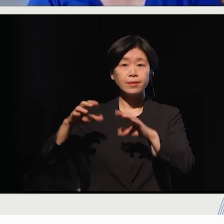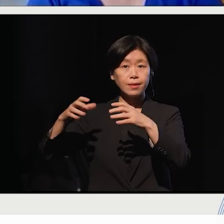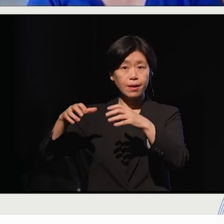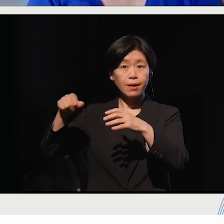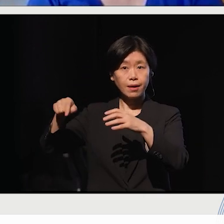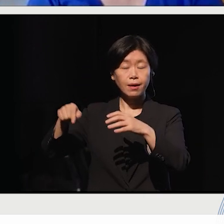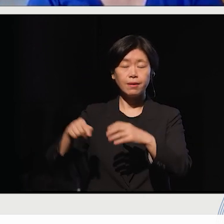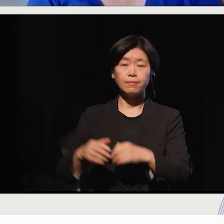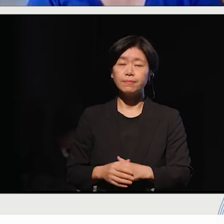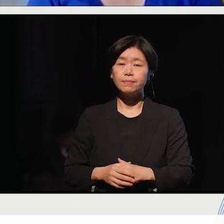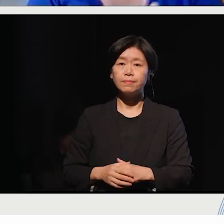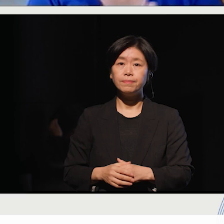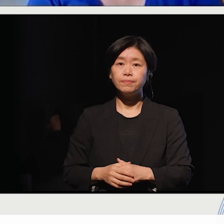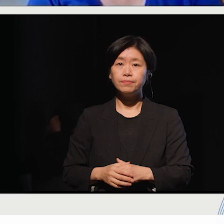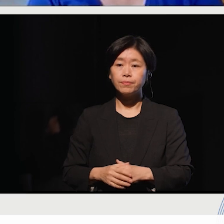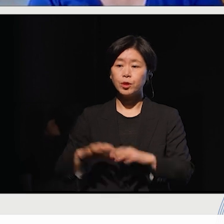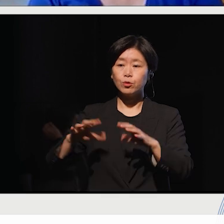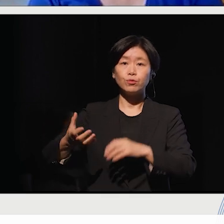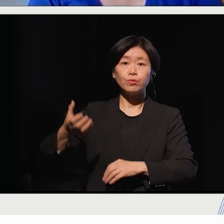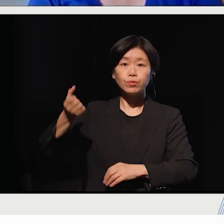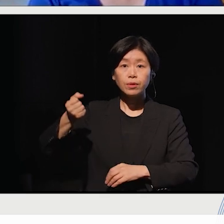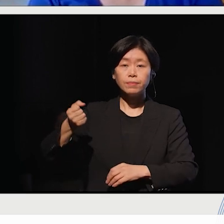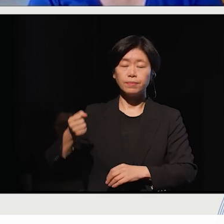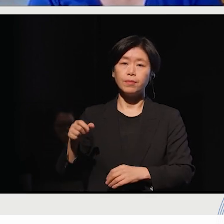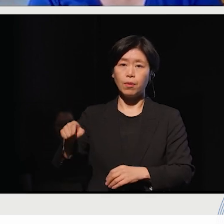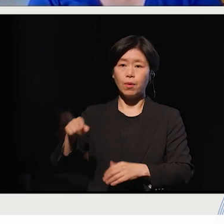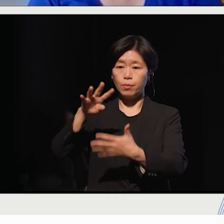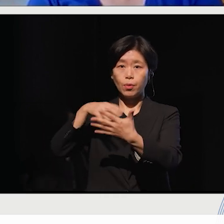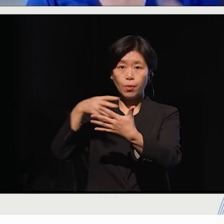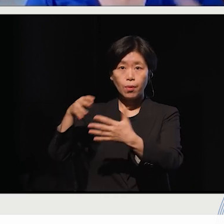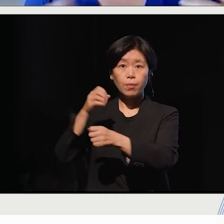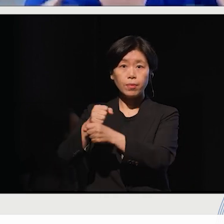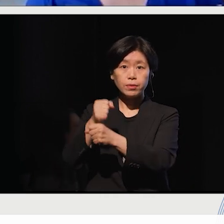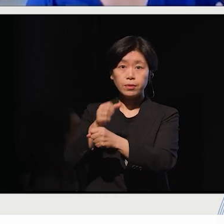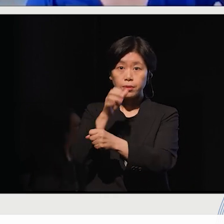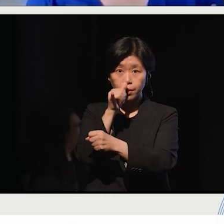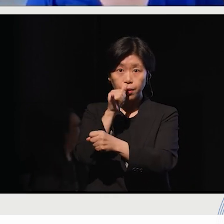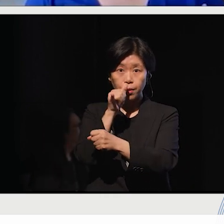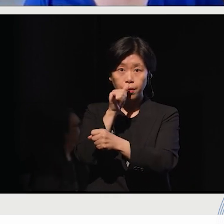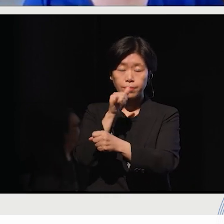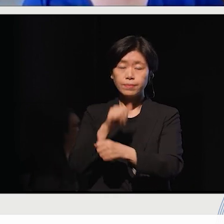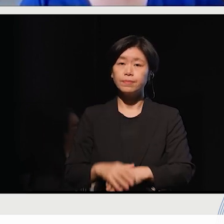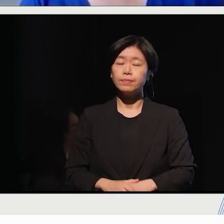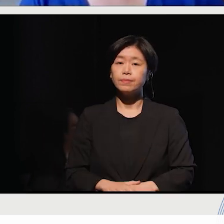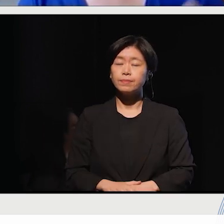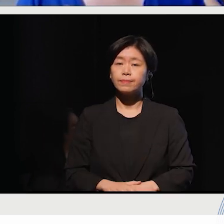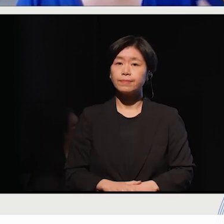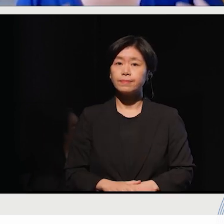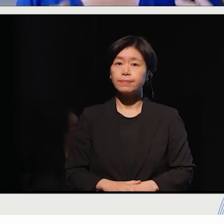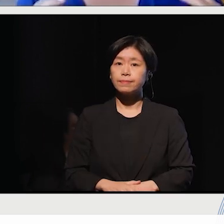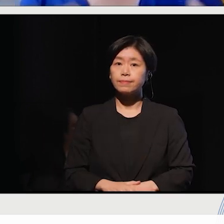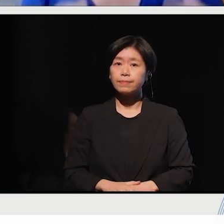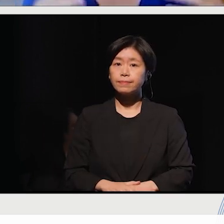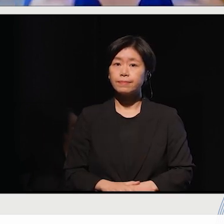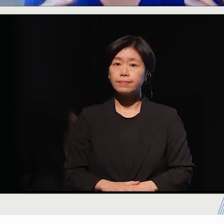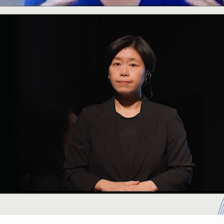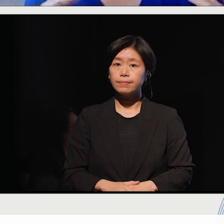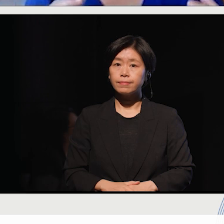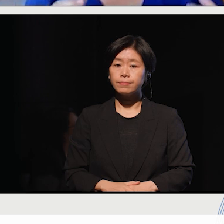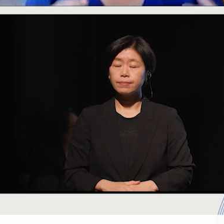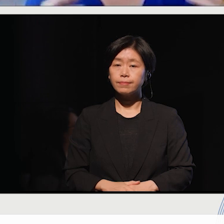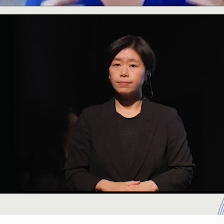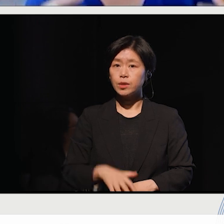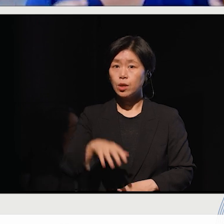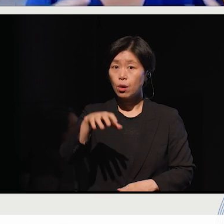Ireland. There are universal design resources that I think we can leverage to design not only better